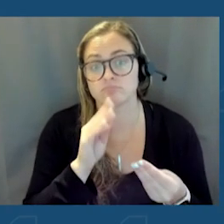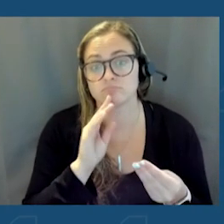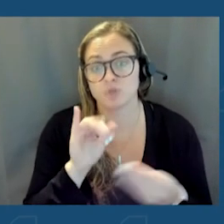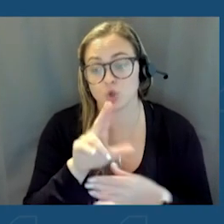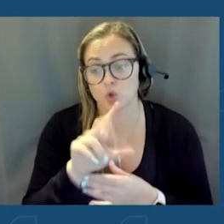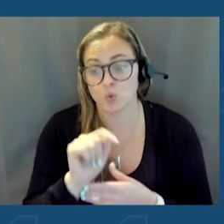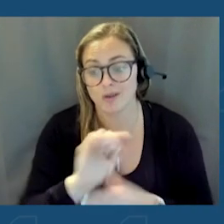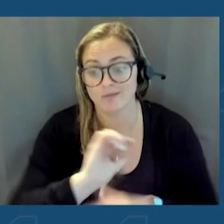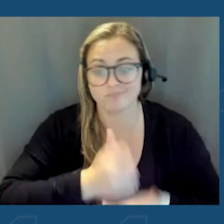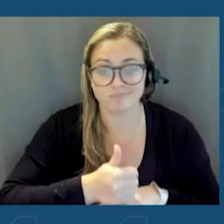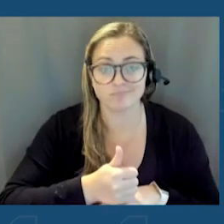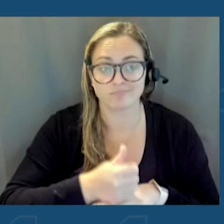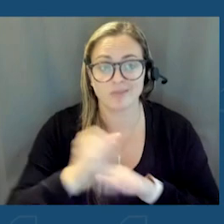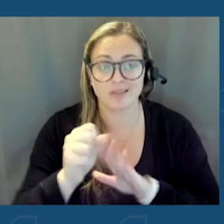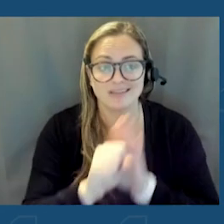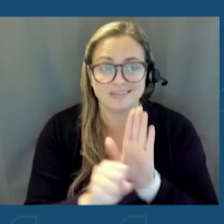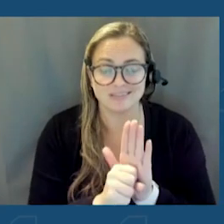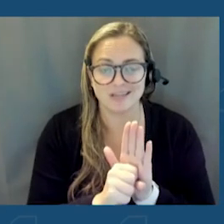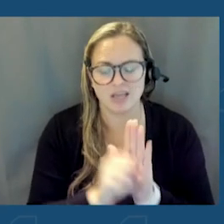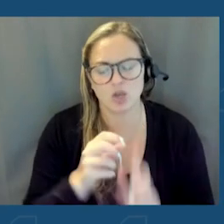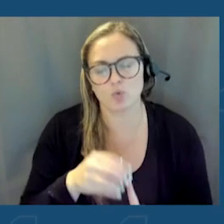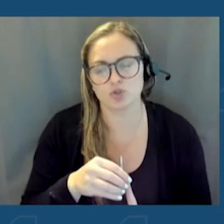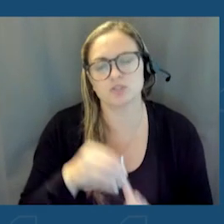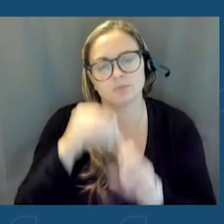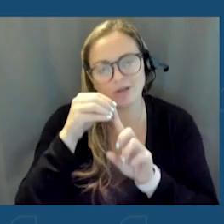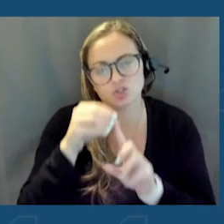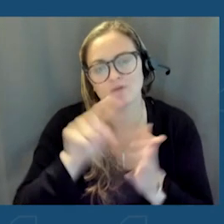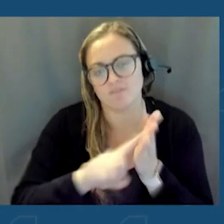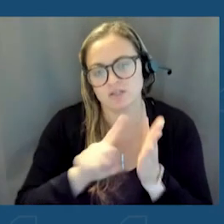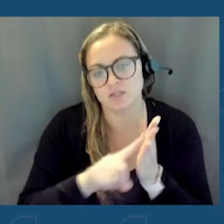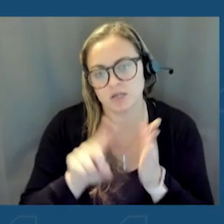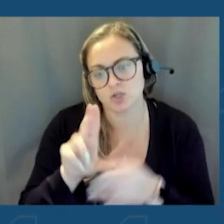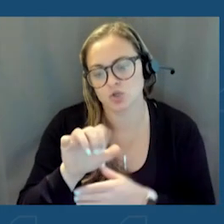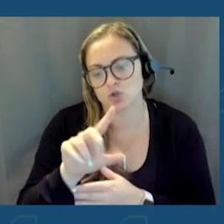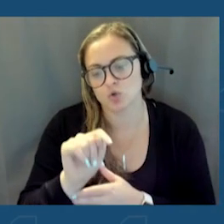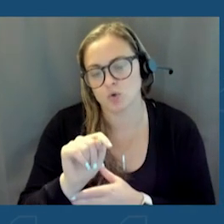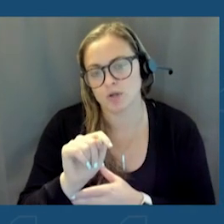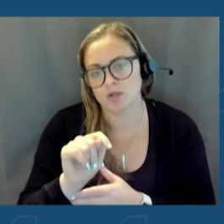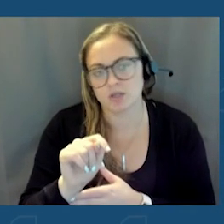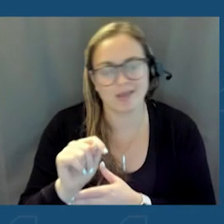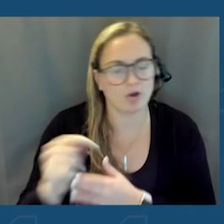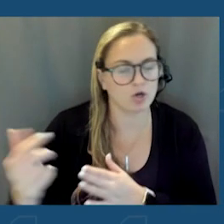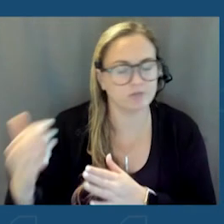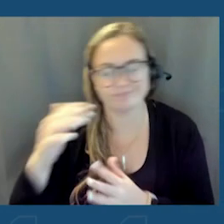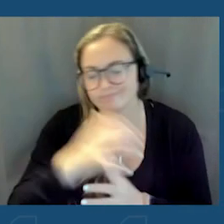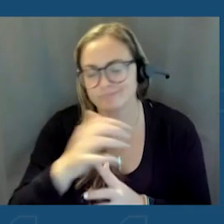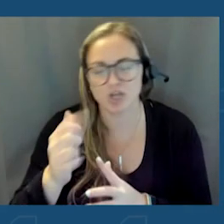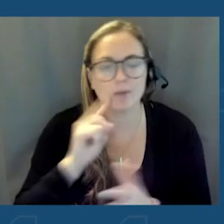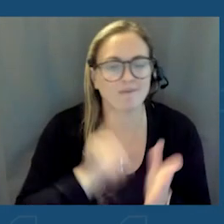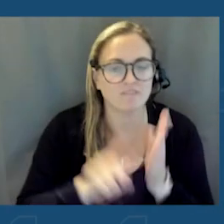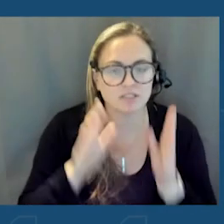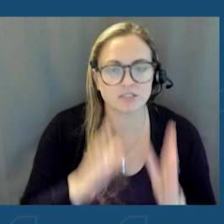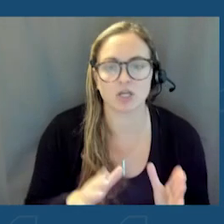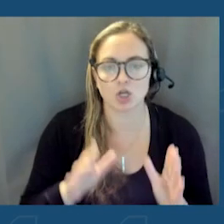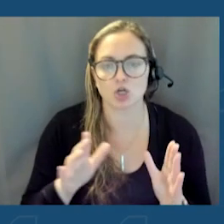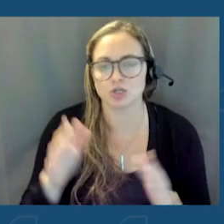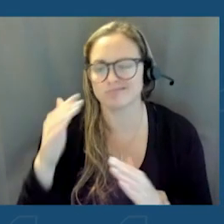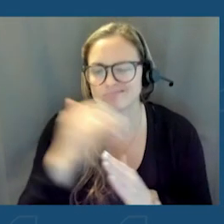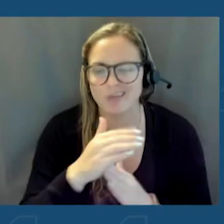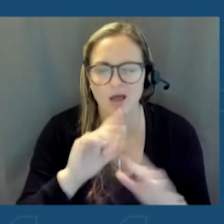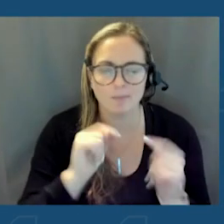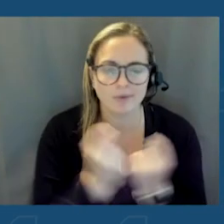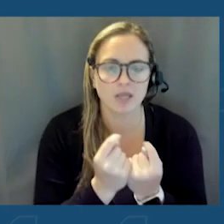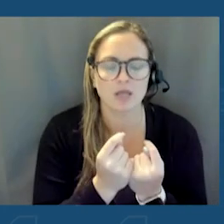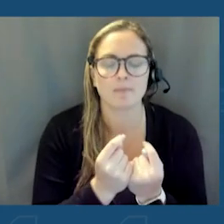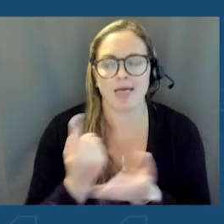statewide investigative unit called Special Investigations Unit. They're top flight investigators and a great team, and they've gotten to work. And last